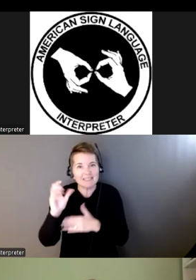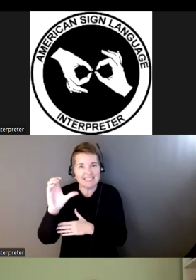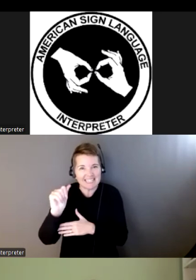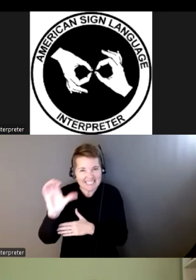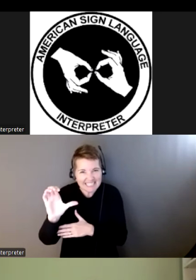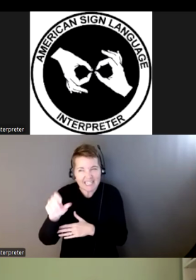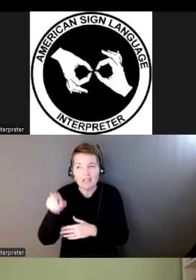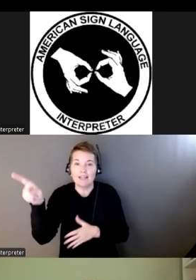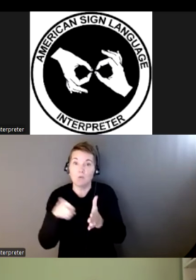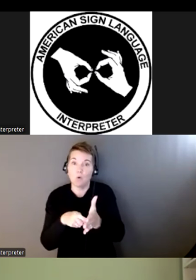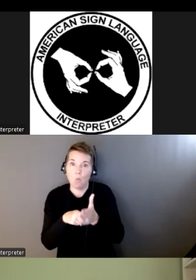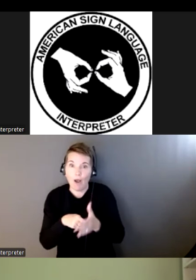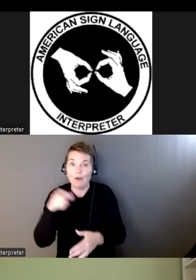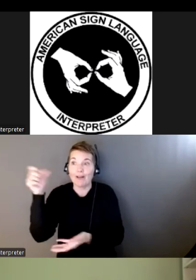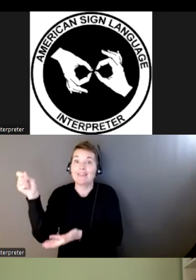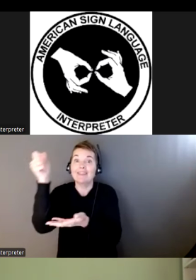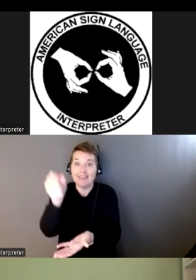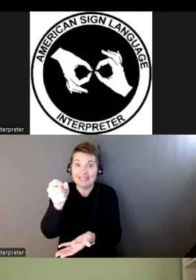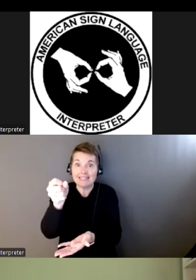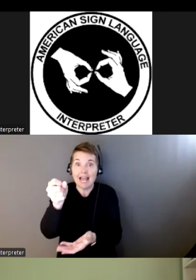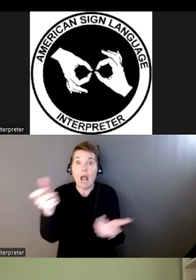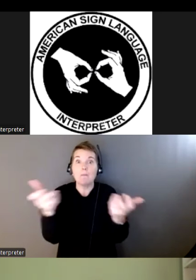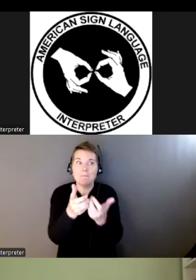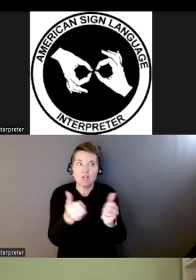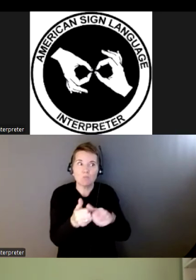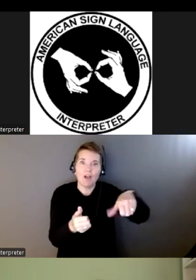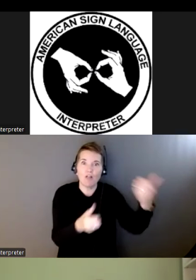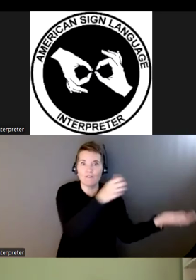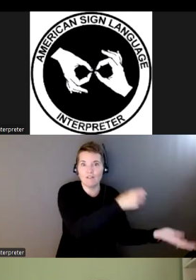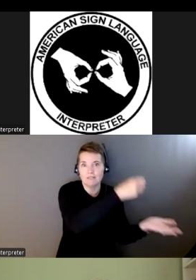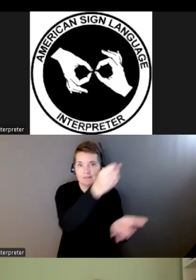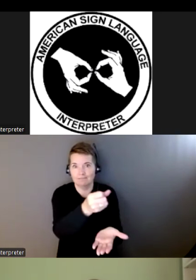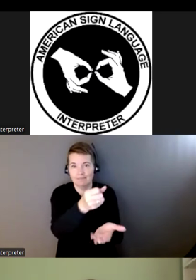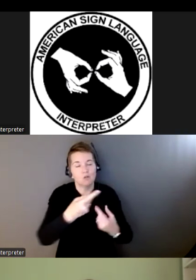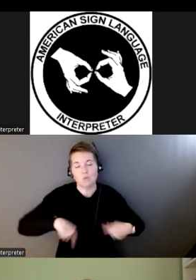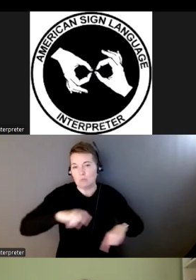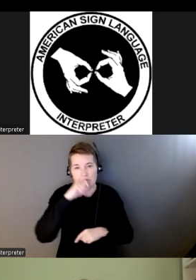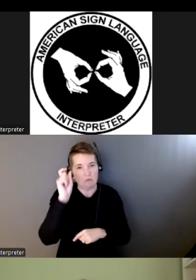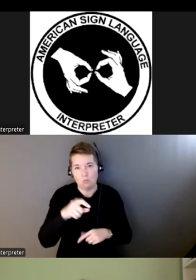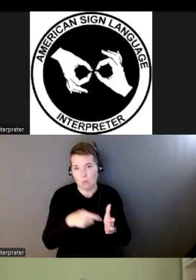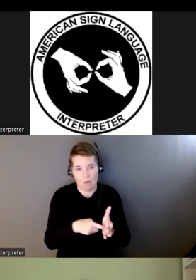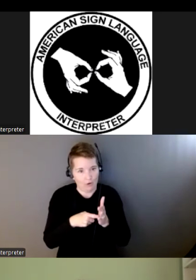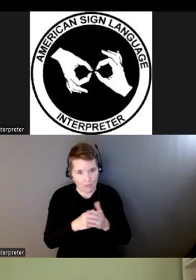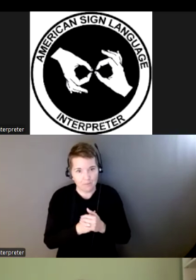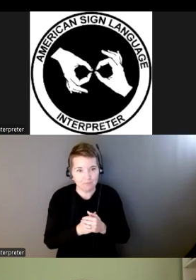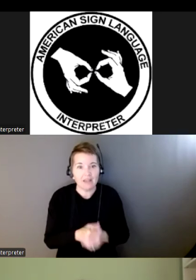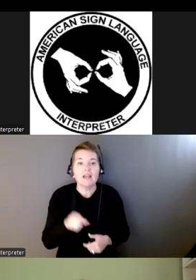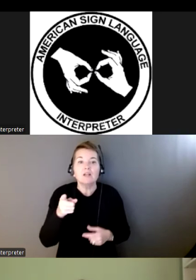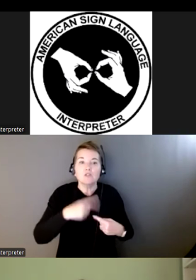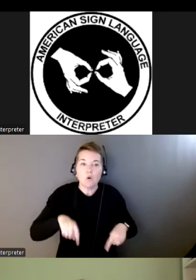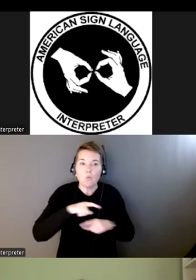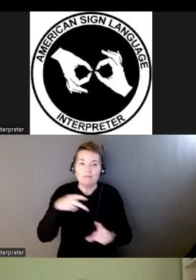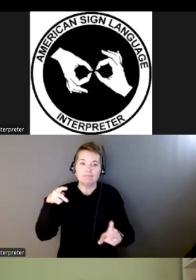otherwise. You, of course, will also receive access to space and staff support at assigned Toronto Public